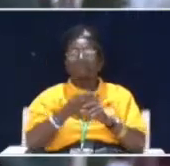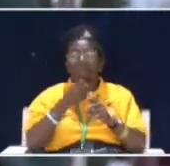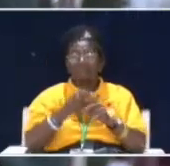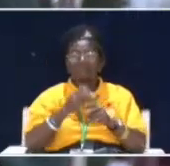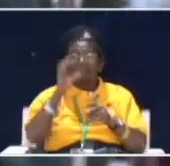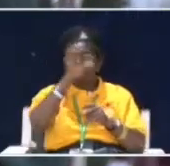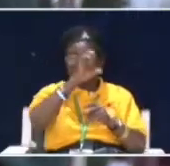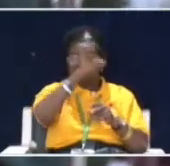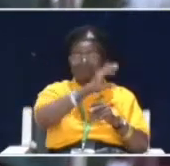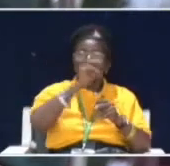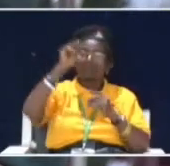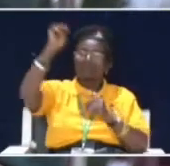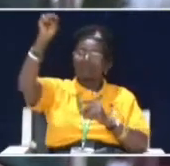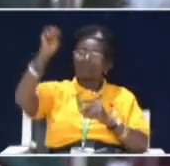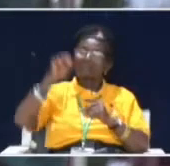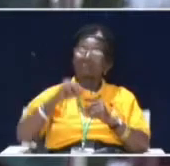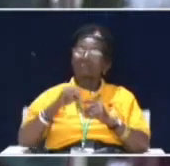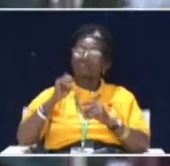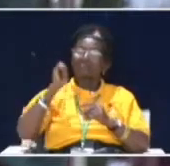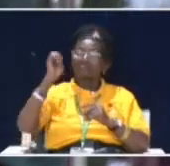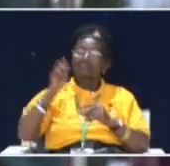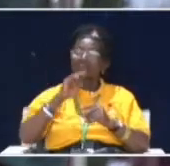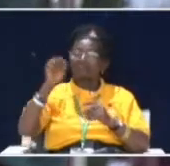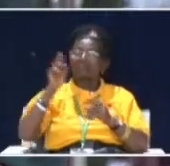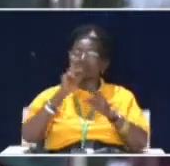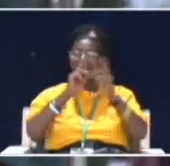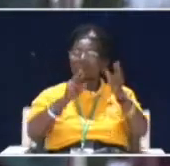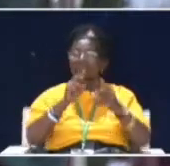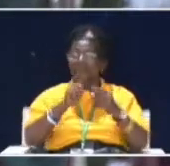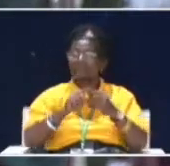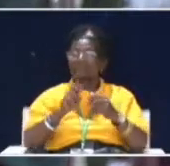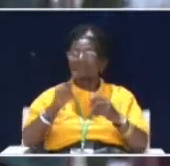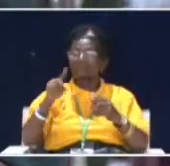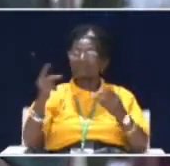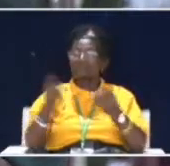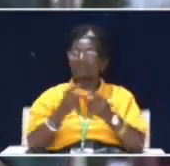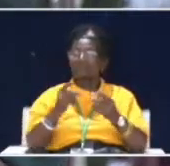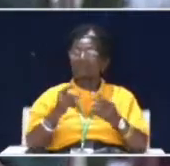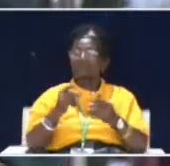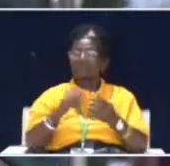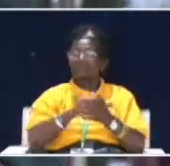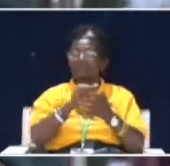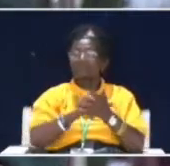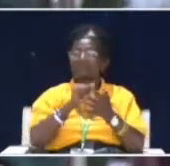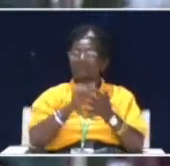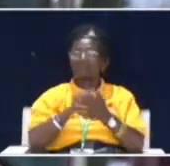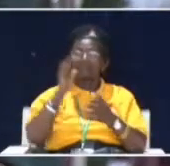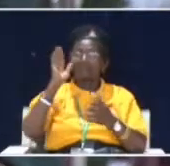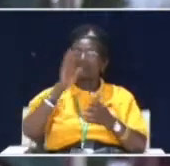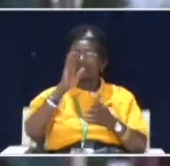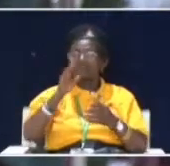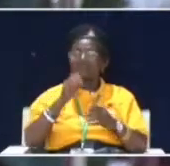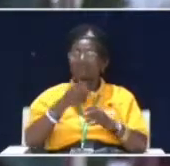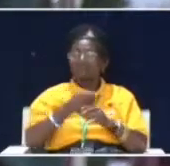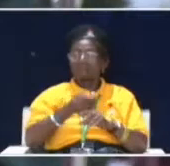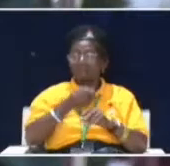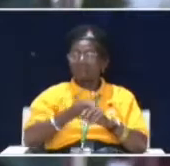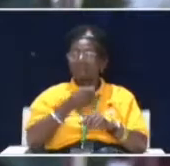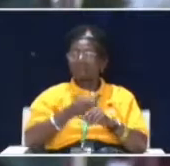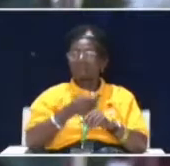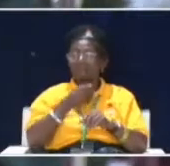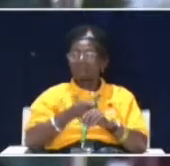wa gidigidi. Is ready to reposition those who will be hard working. O ti